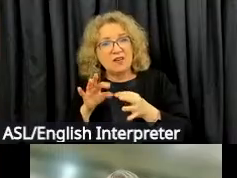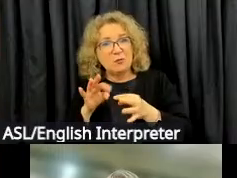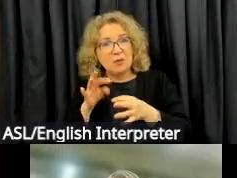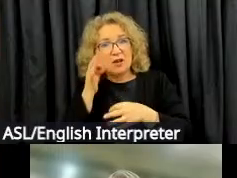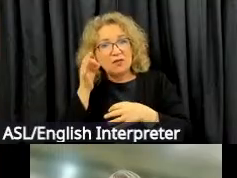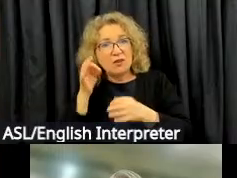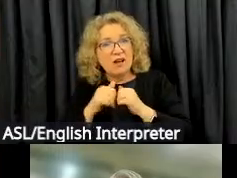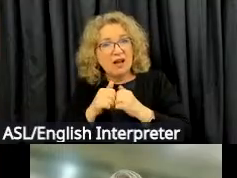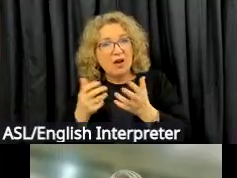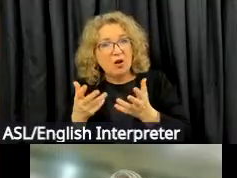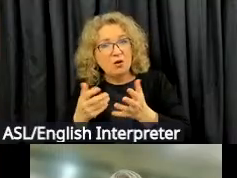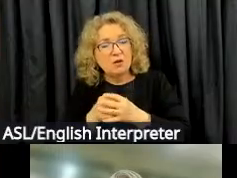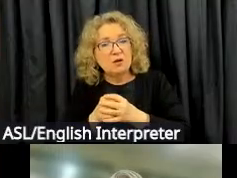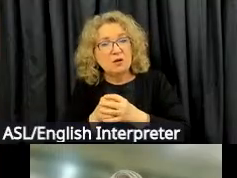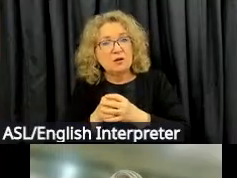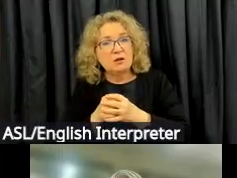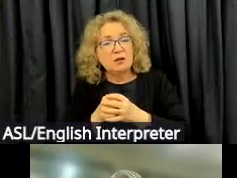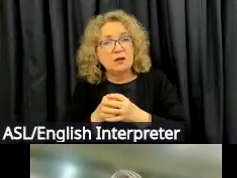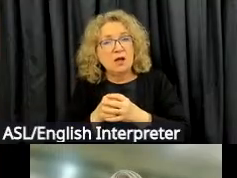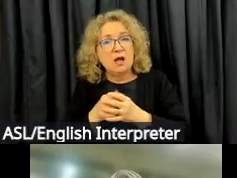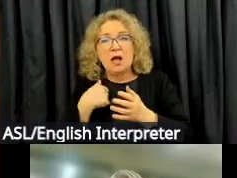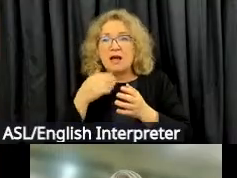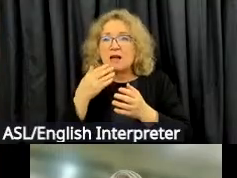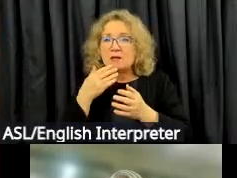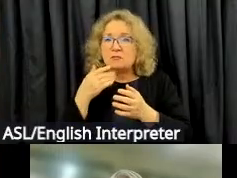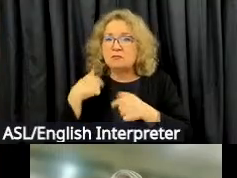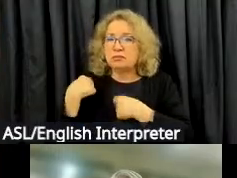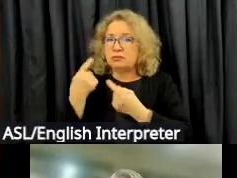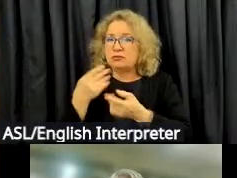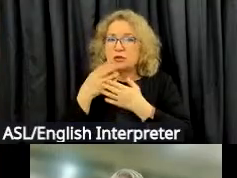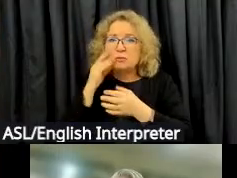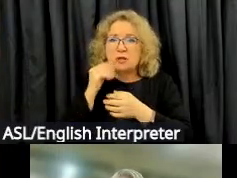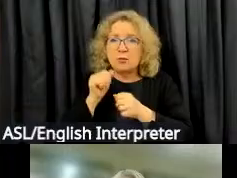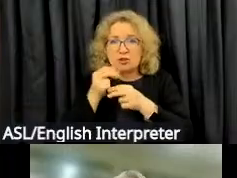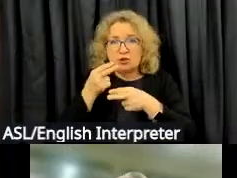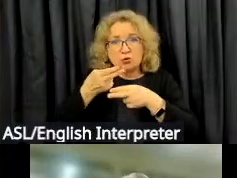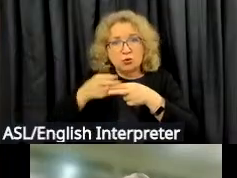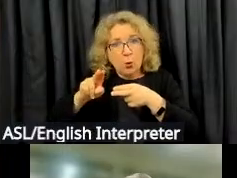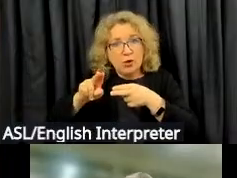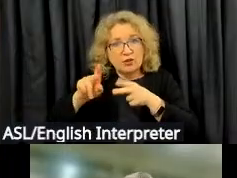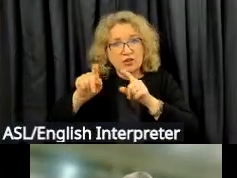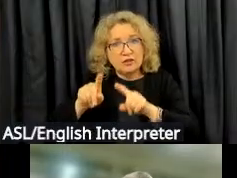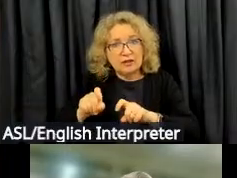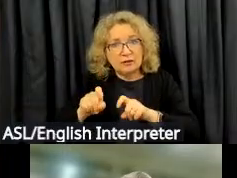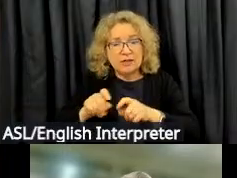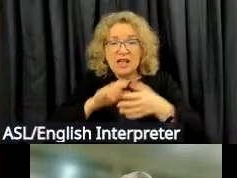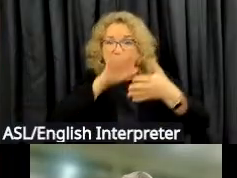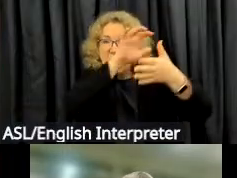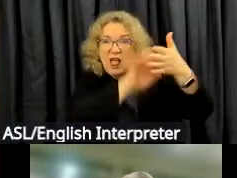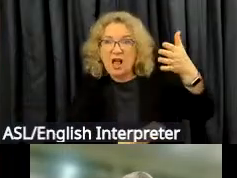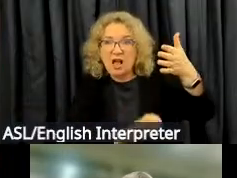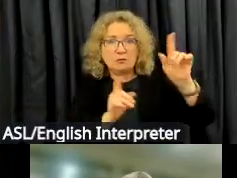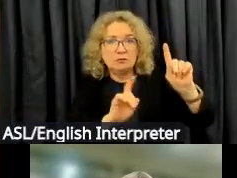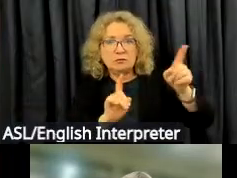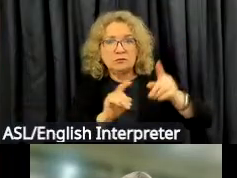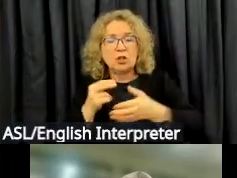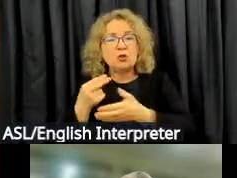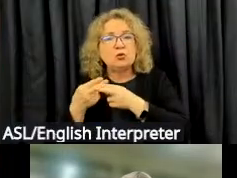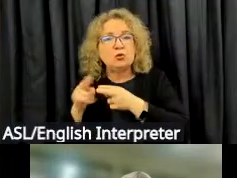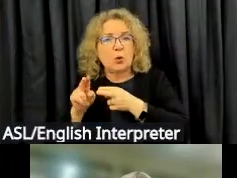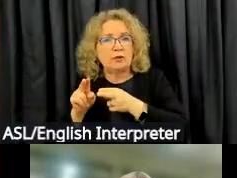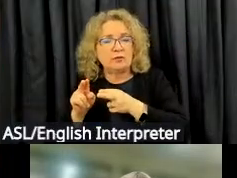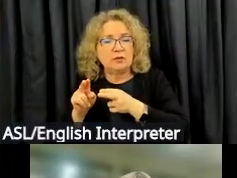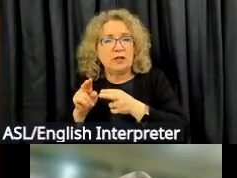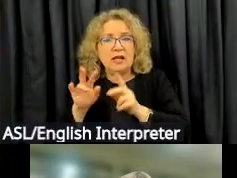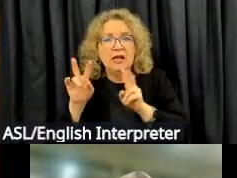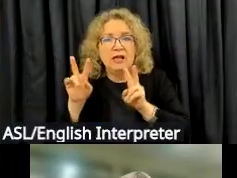good experiences with short surveys. So not the really long ones, but the short ones where, it's very accessible.